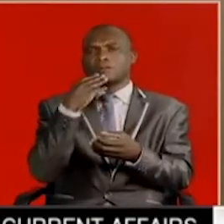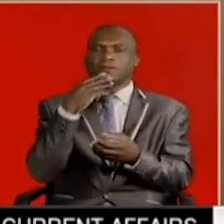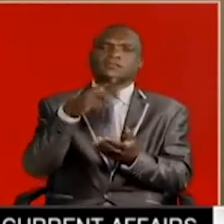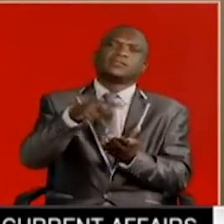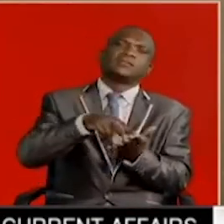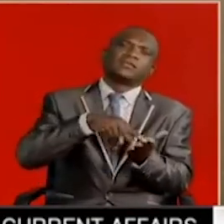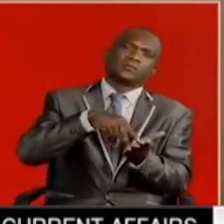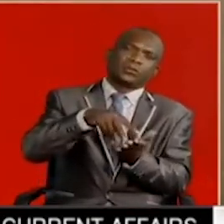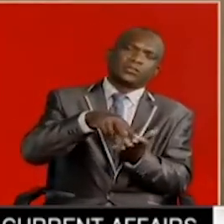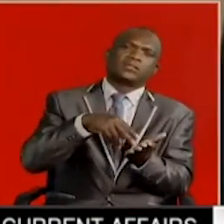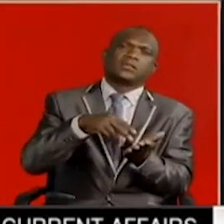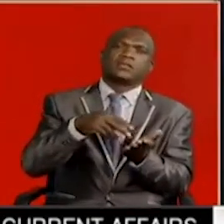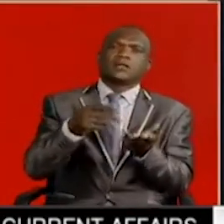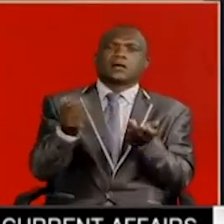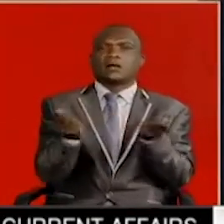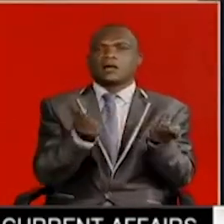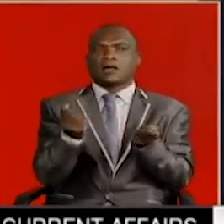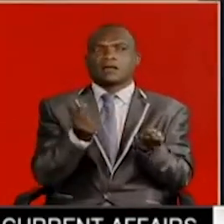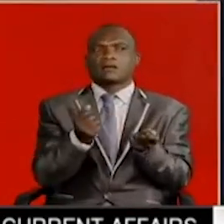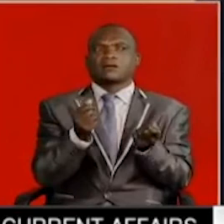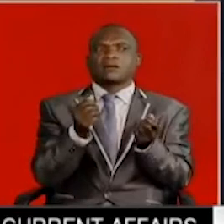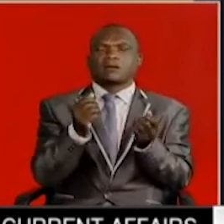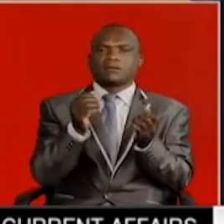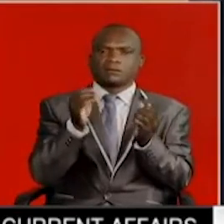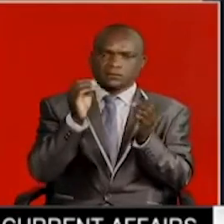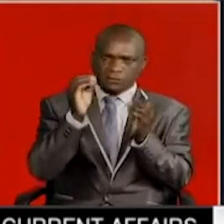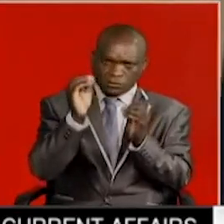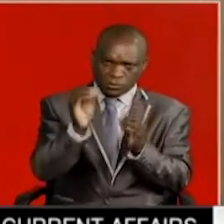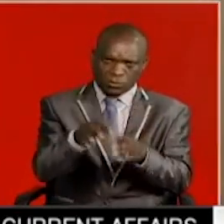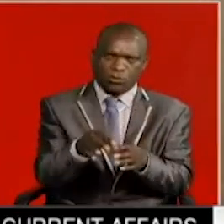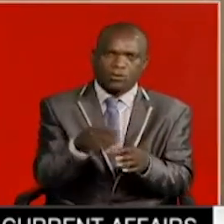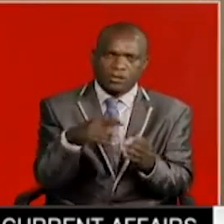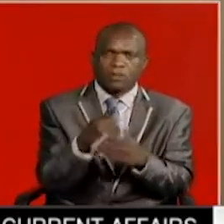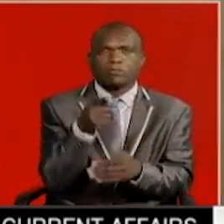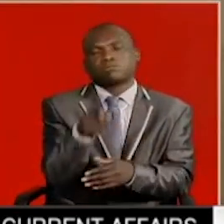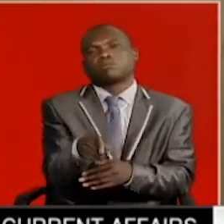will be provided to move the waste to the insulation point.